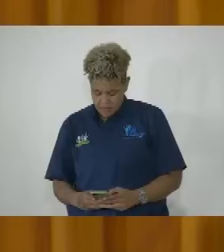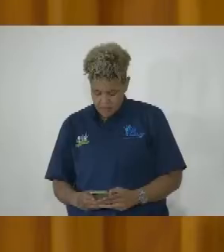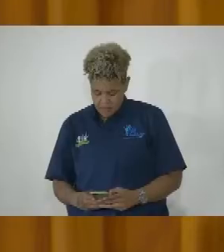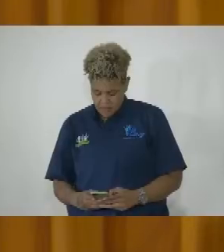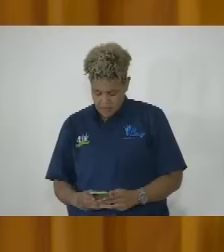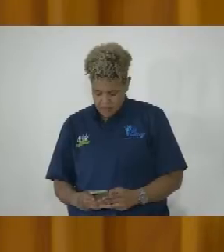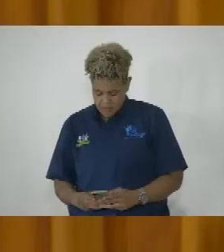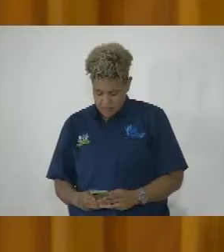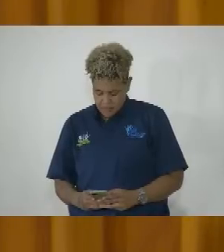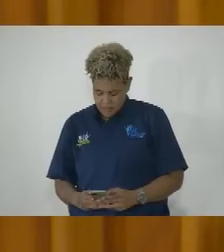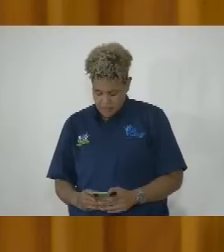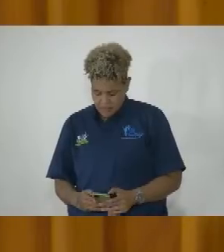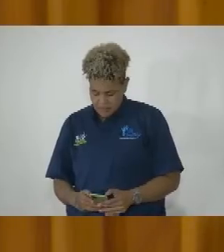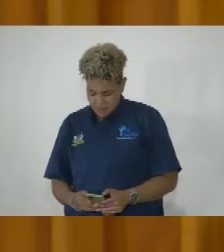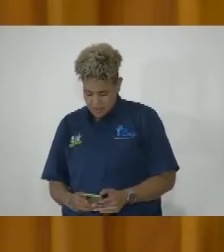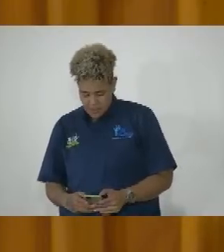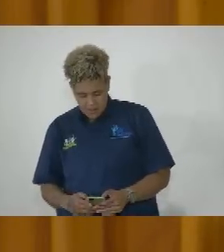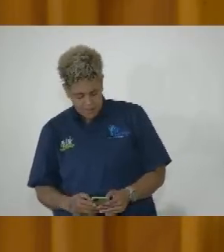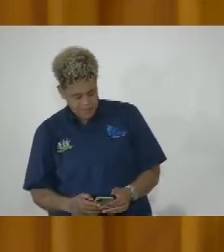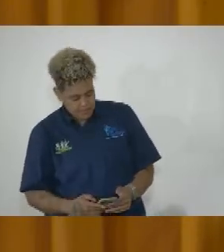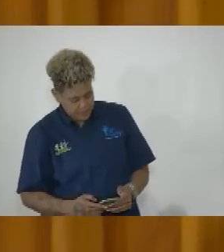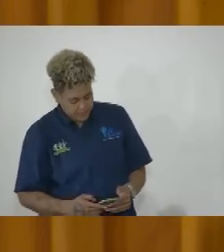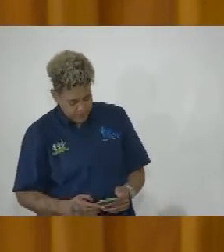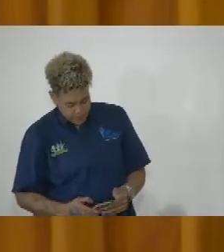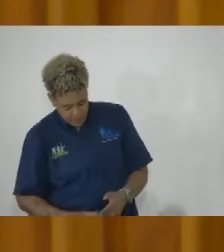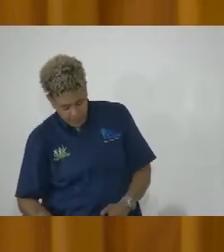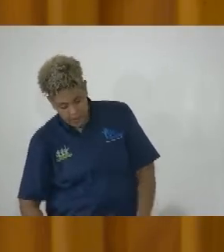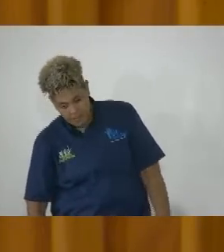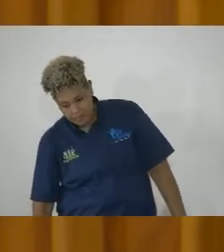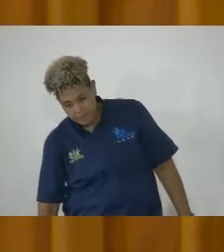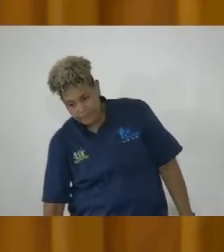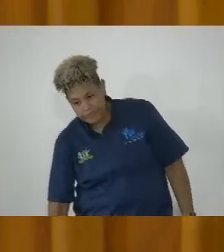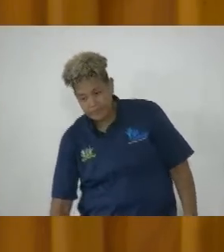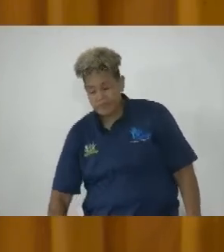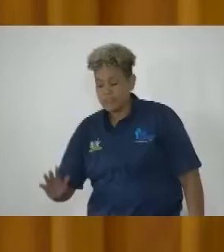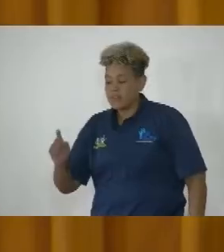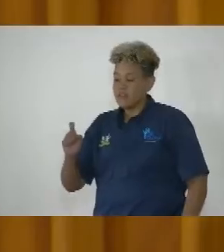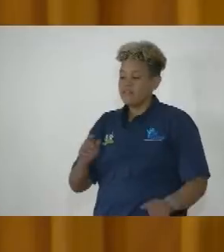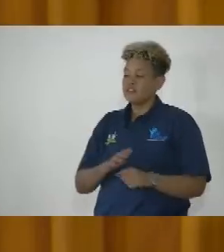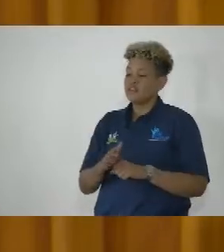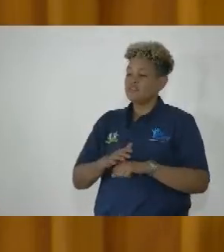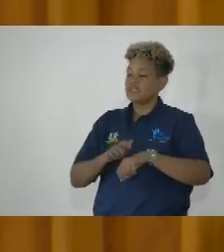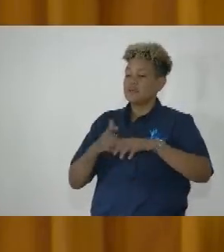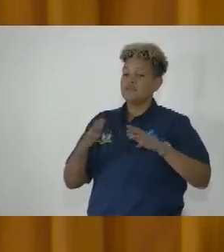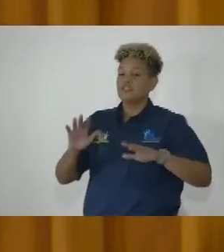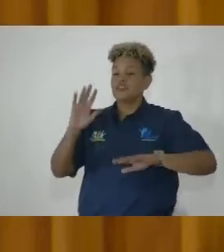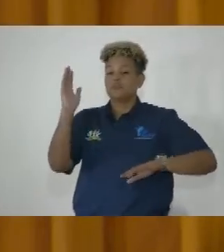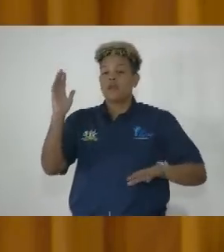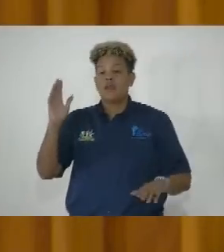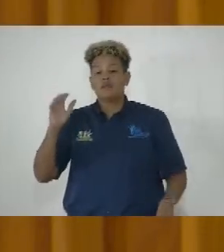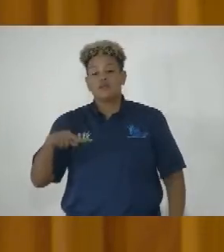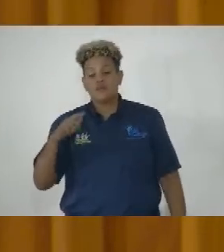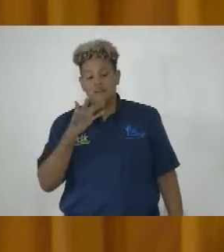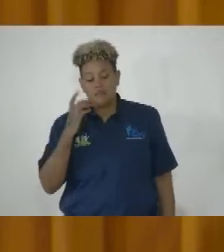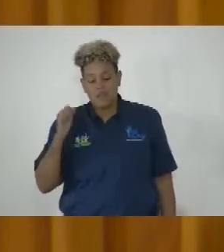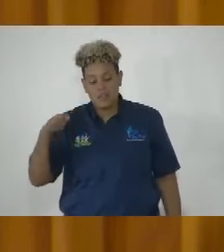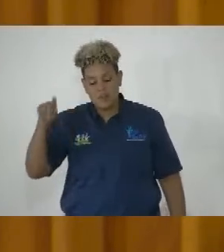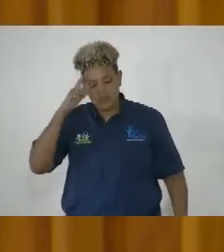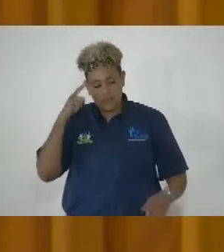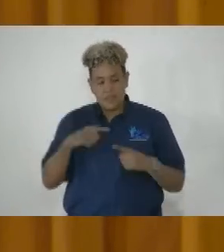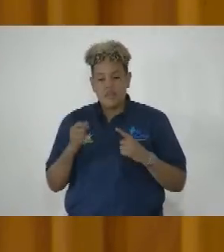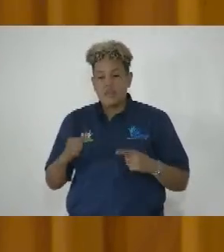Oh, aye. And that the speaker be given sufficient time to complete his presentation. Those in favor? Aye. Again?